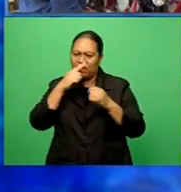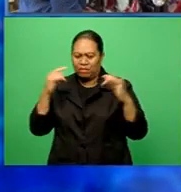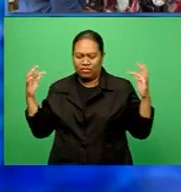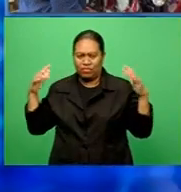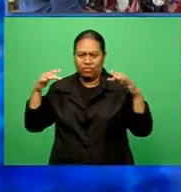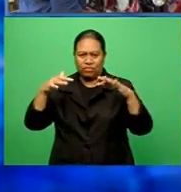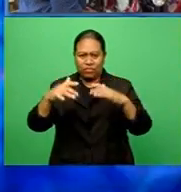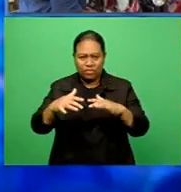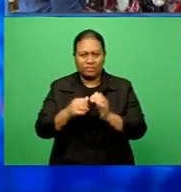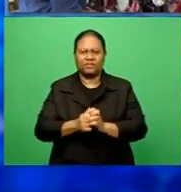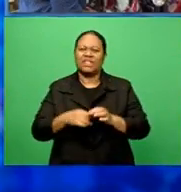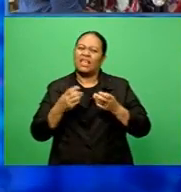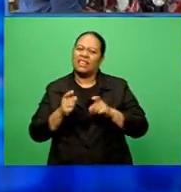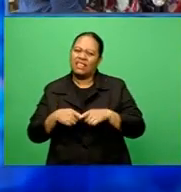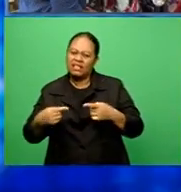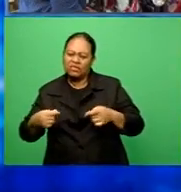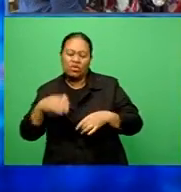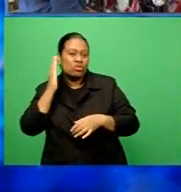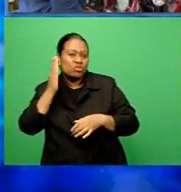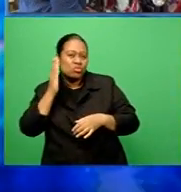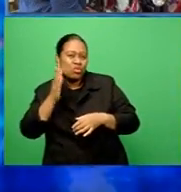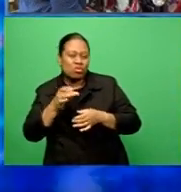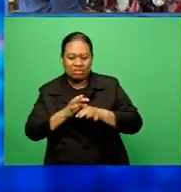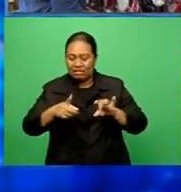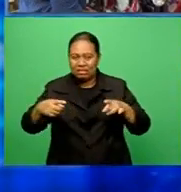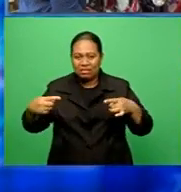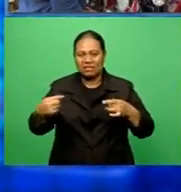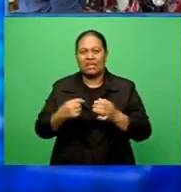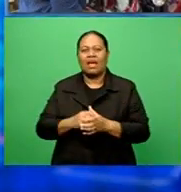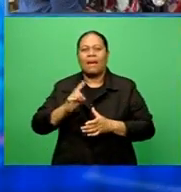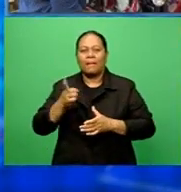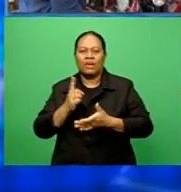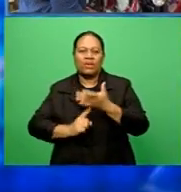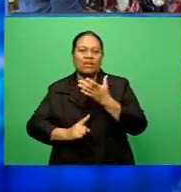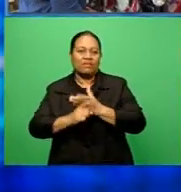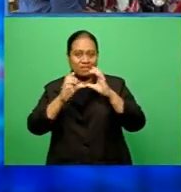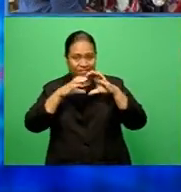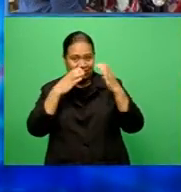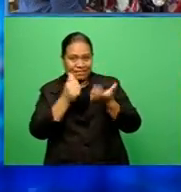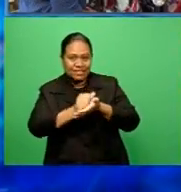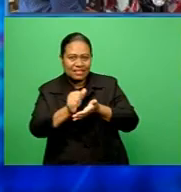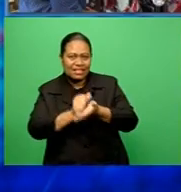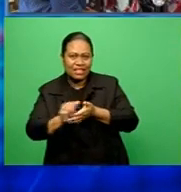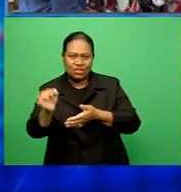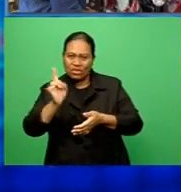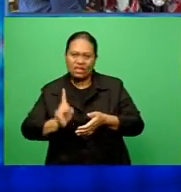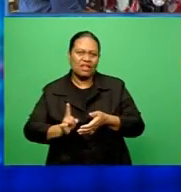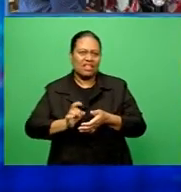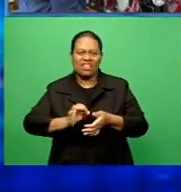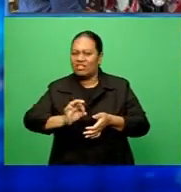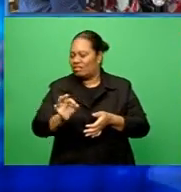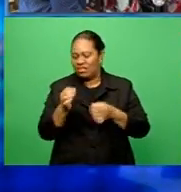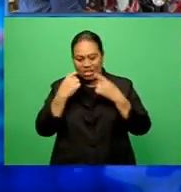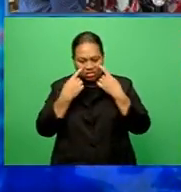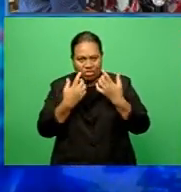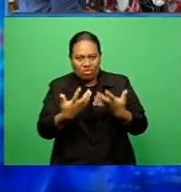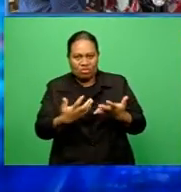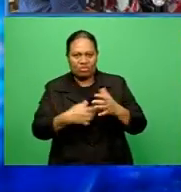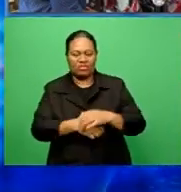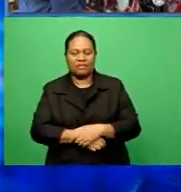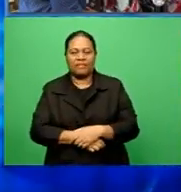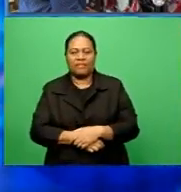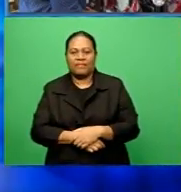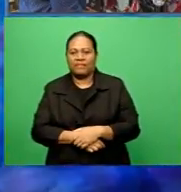for necessities such as school supplies, but how many took advantage of the Christmas sale today has yet to be seen. Jeshulal with the